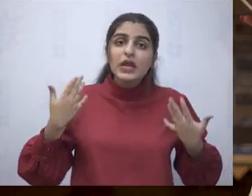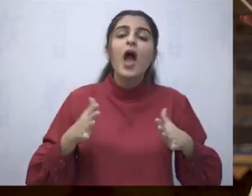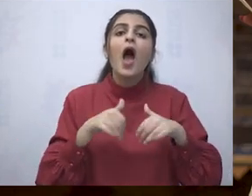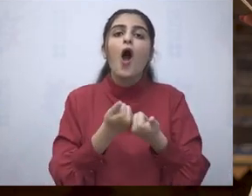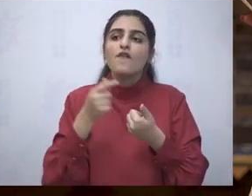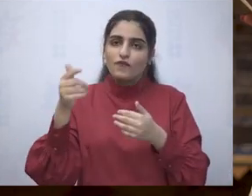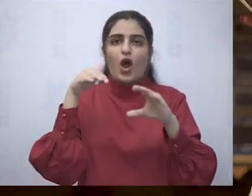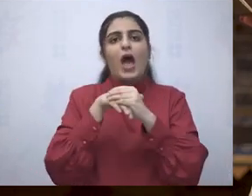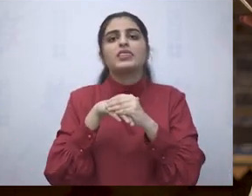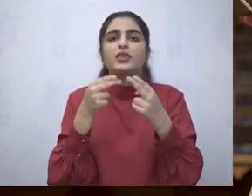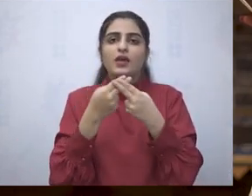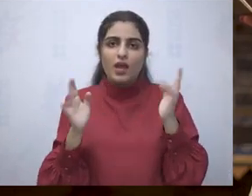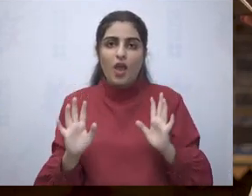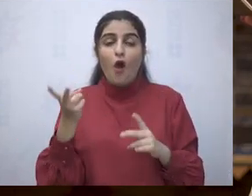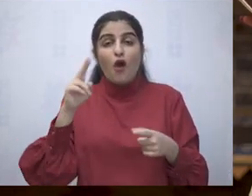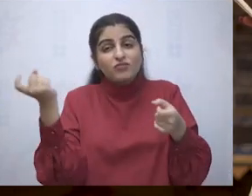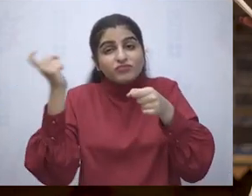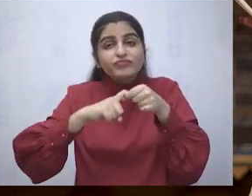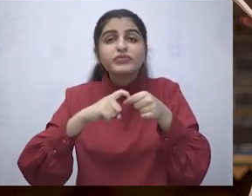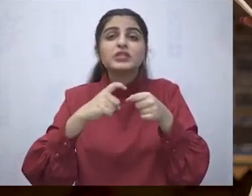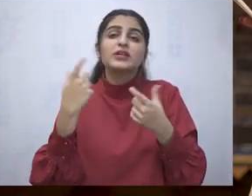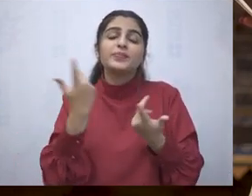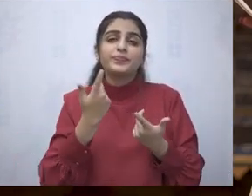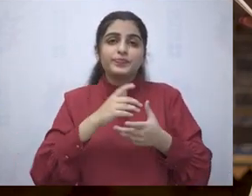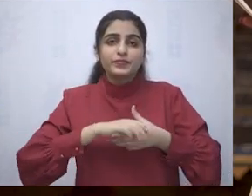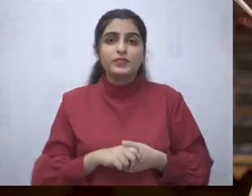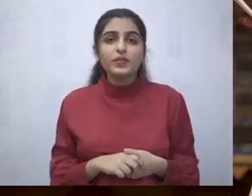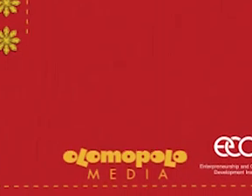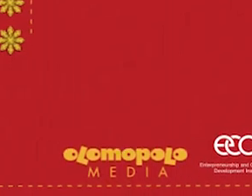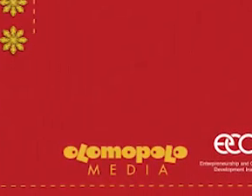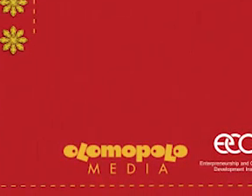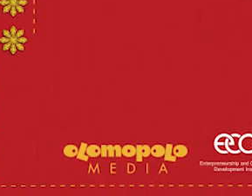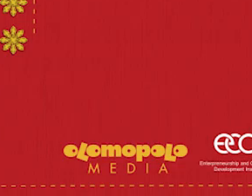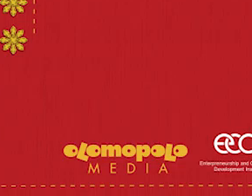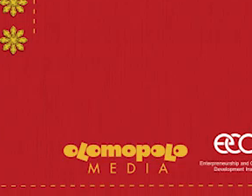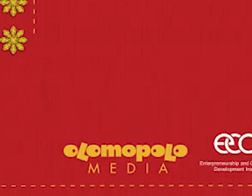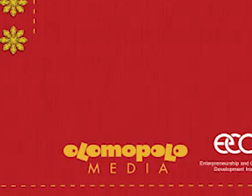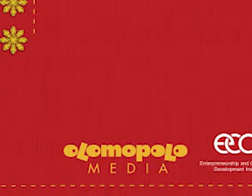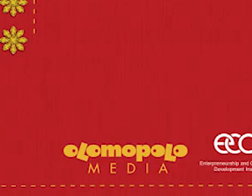spirit endeavors to find joy even in the dark.